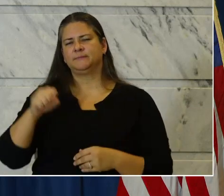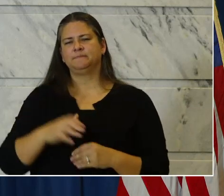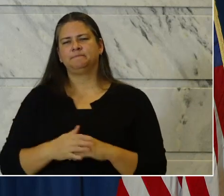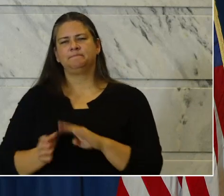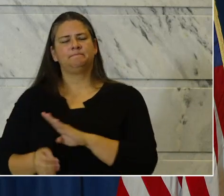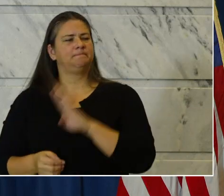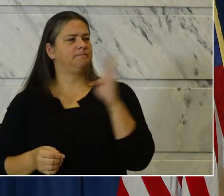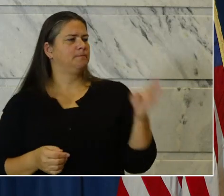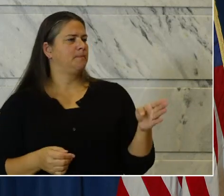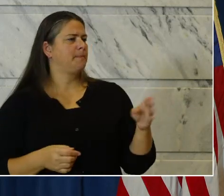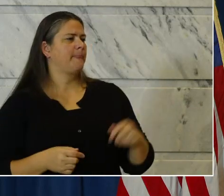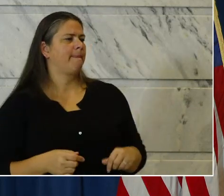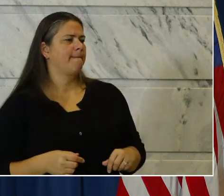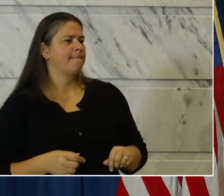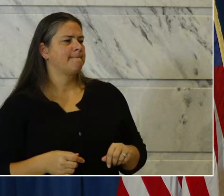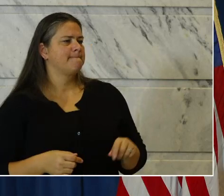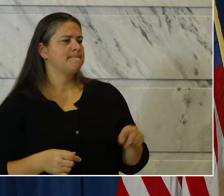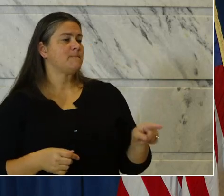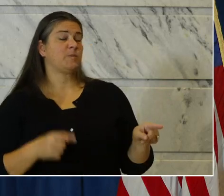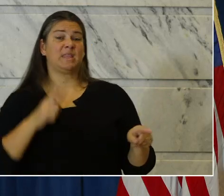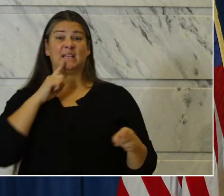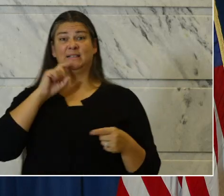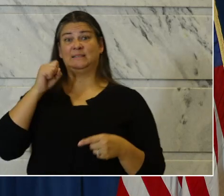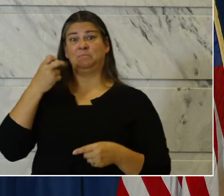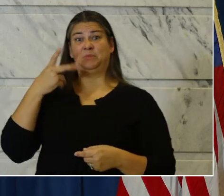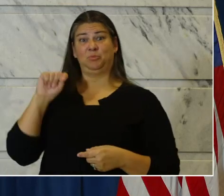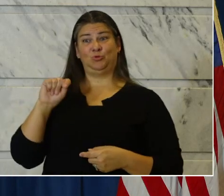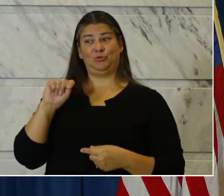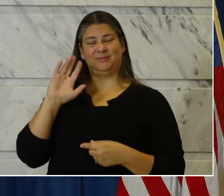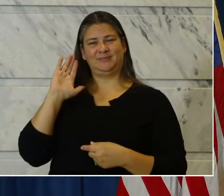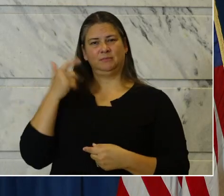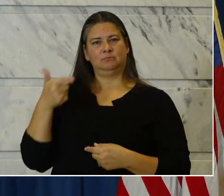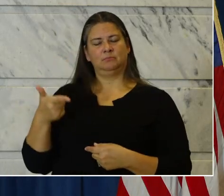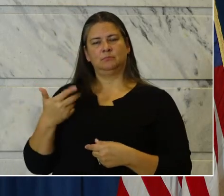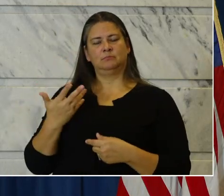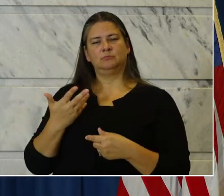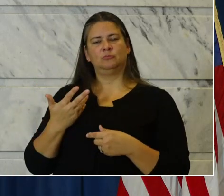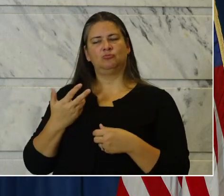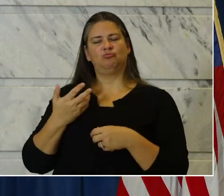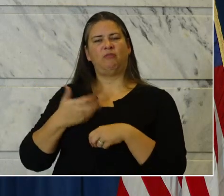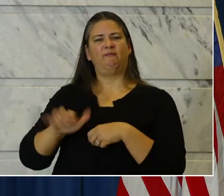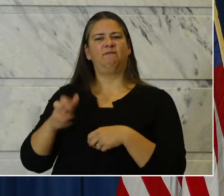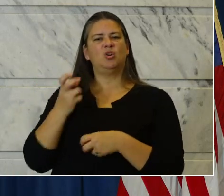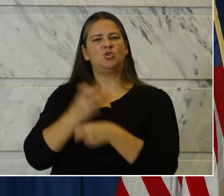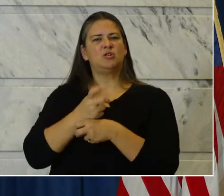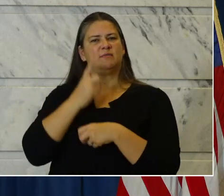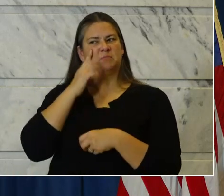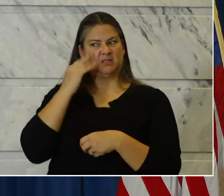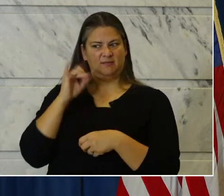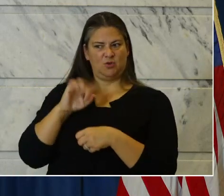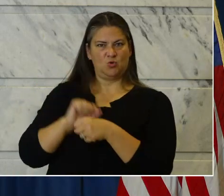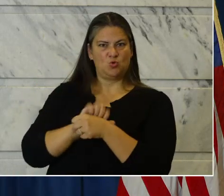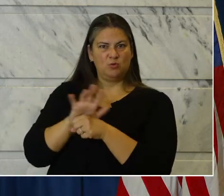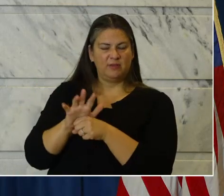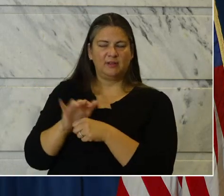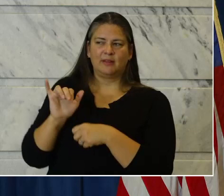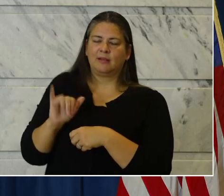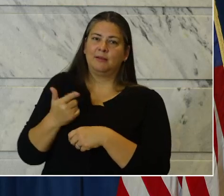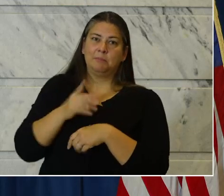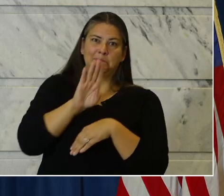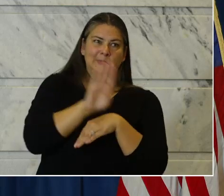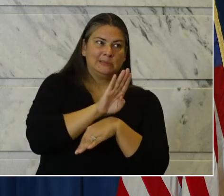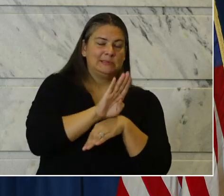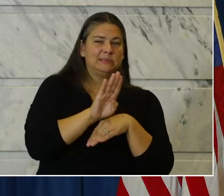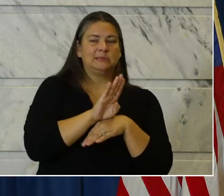September, of course, continues to show it's been a rough month for COVID-19. I guess that relates to this question from businesses and even the public